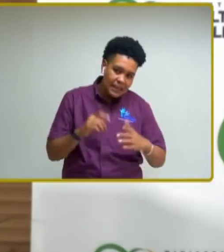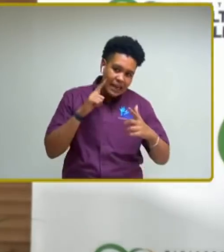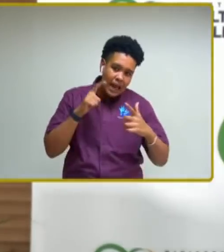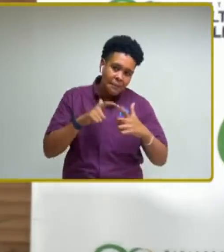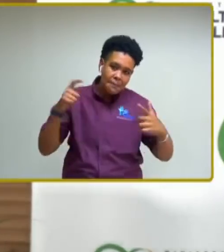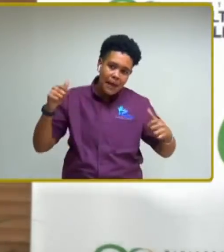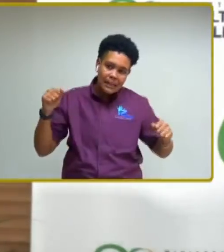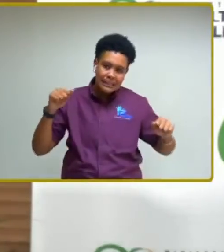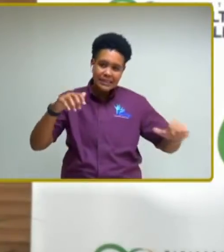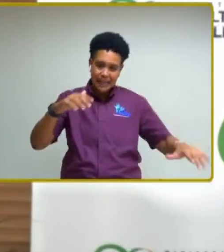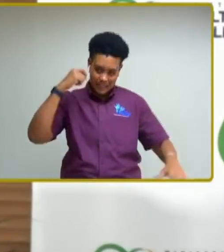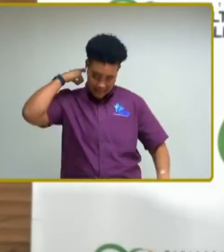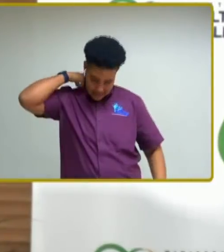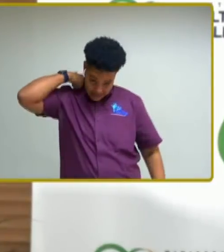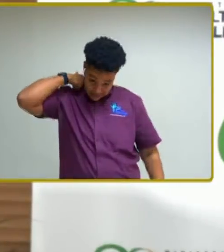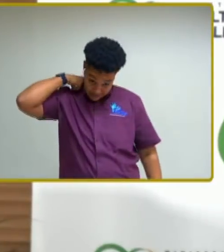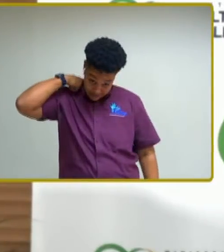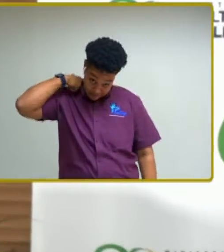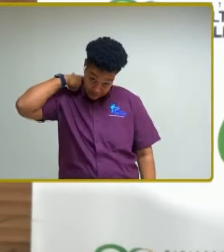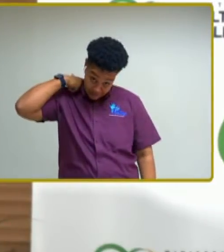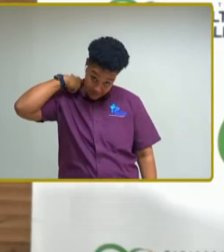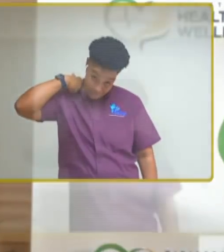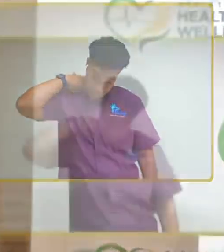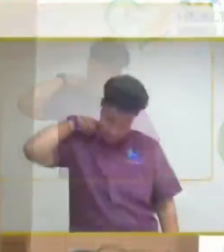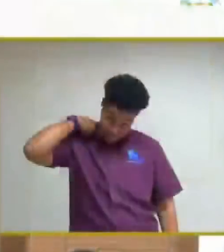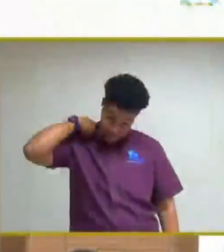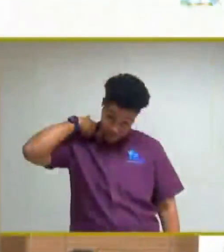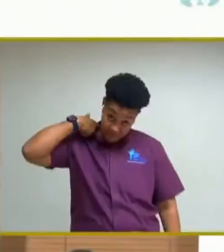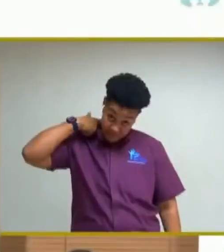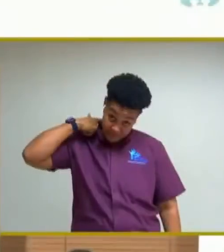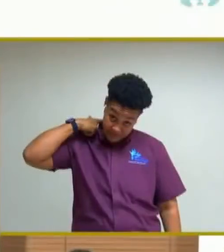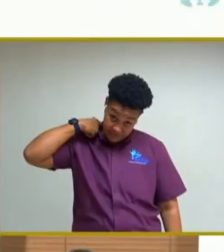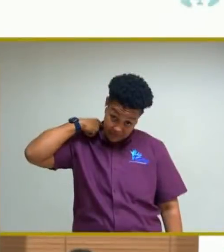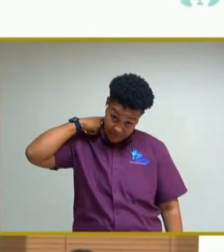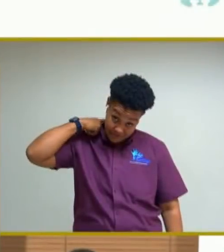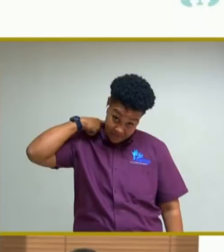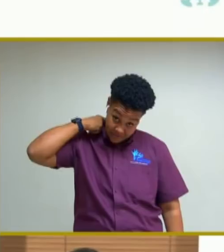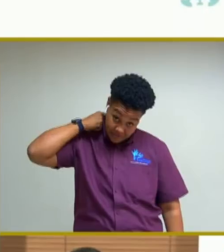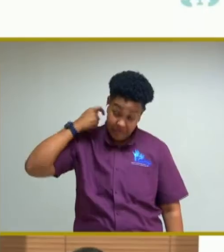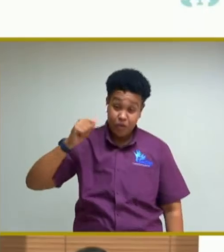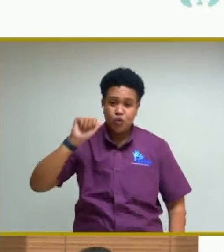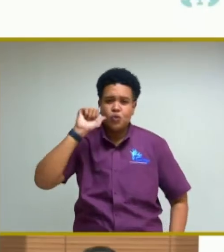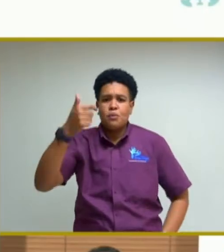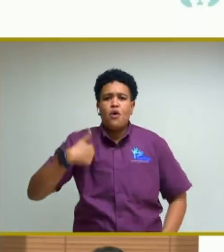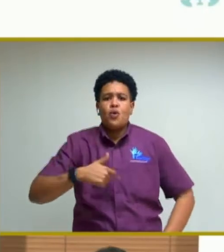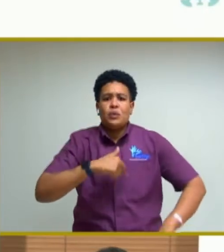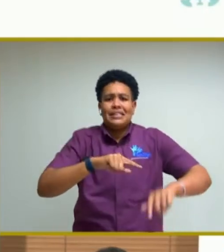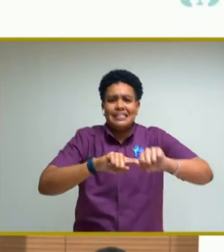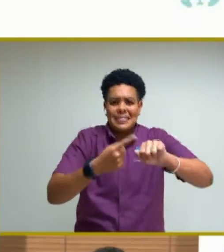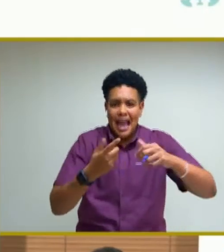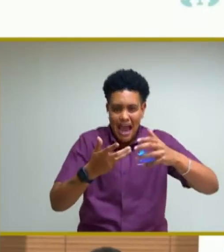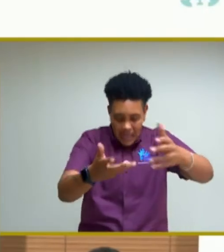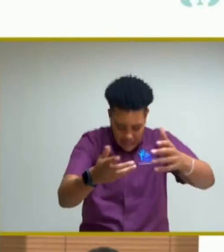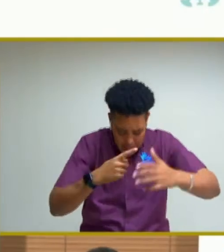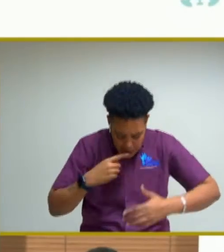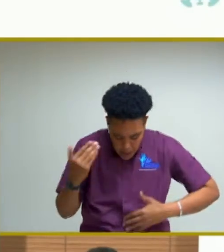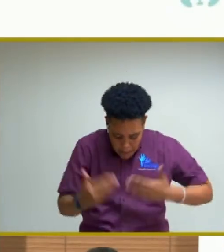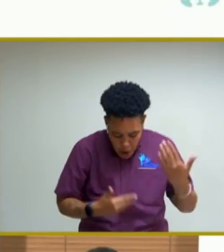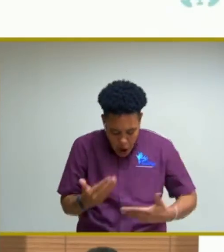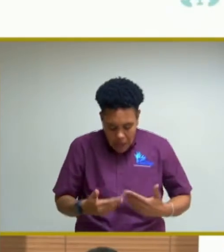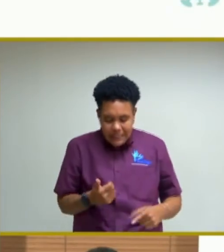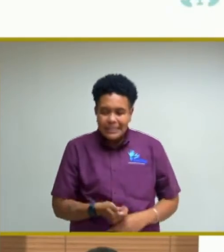setting. So tomorrow we begin and the